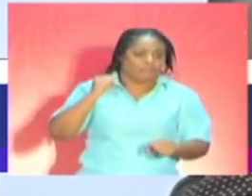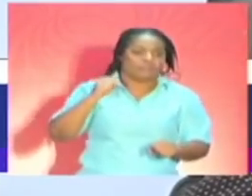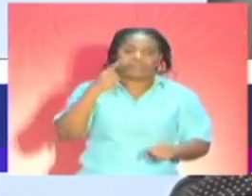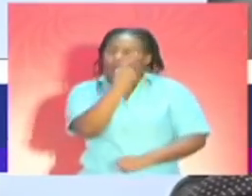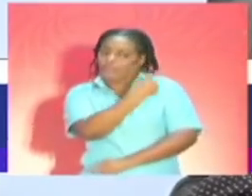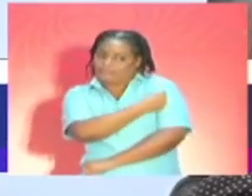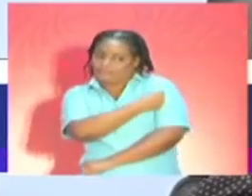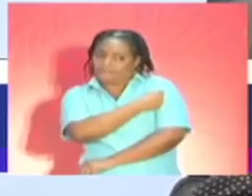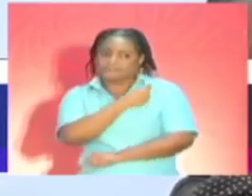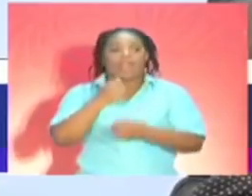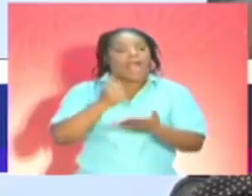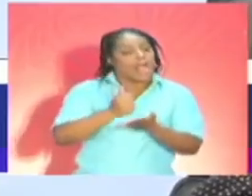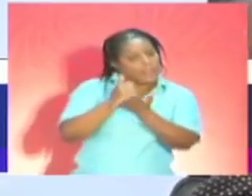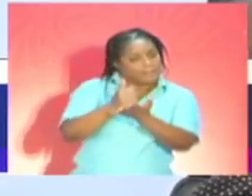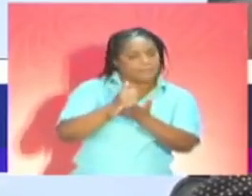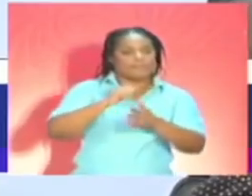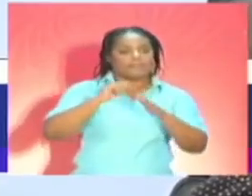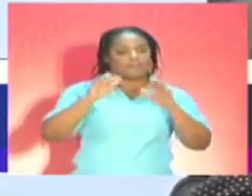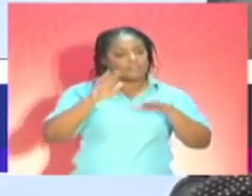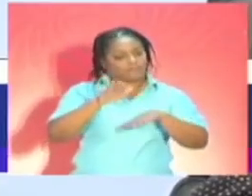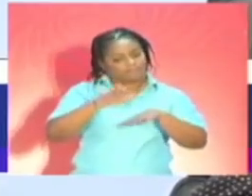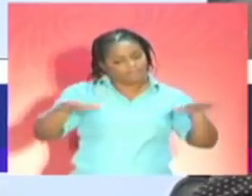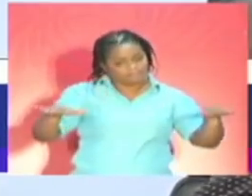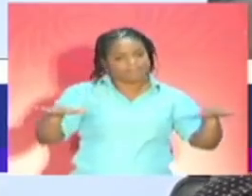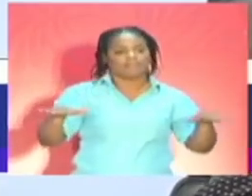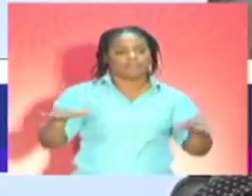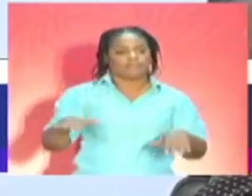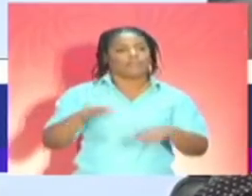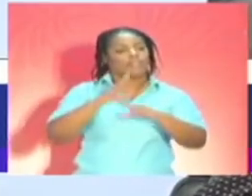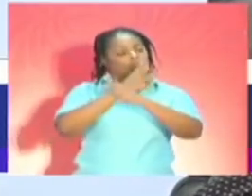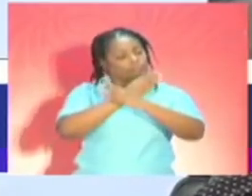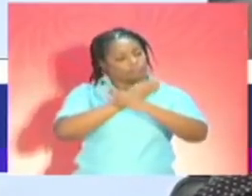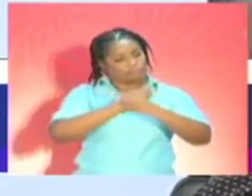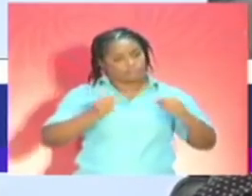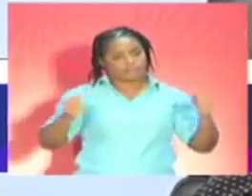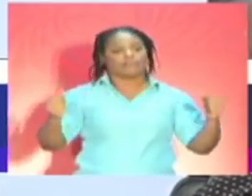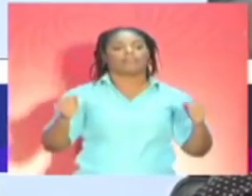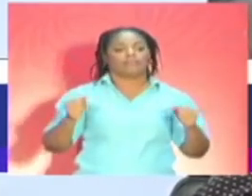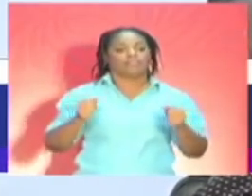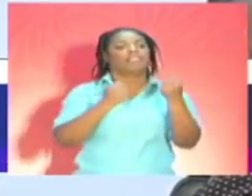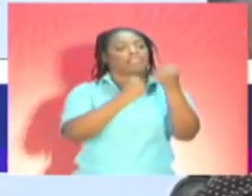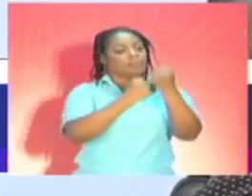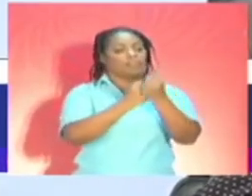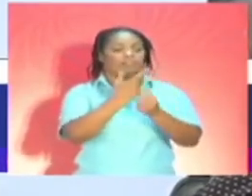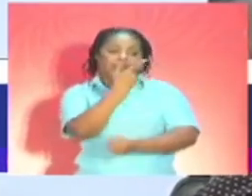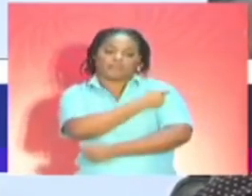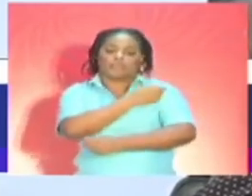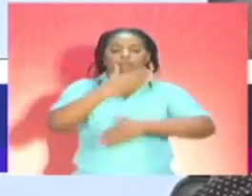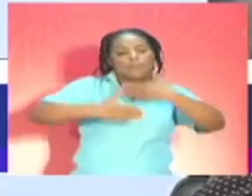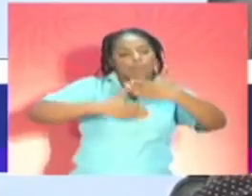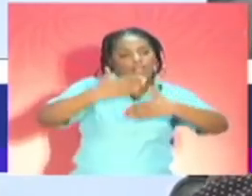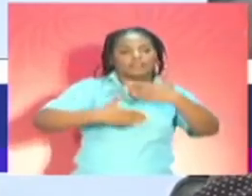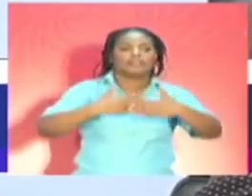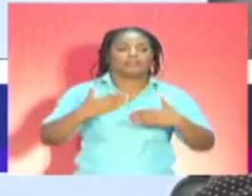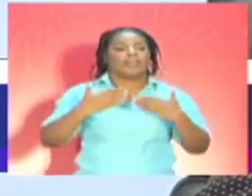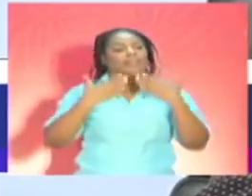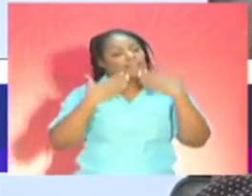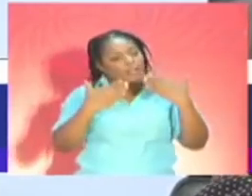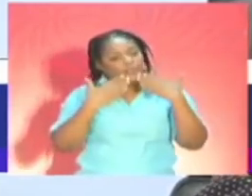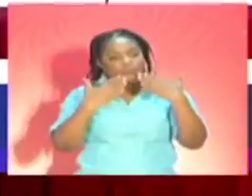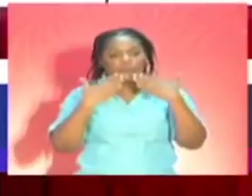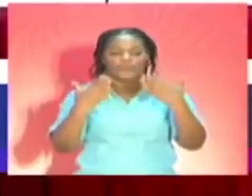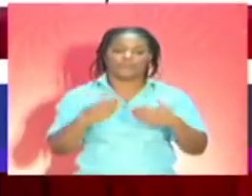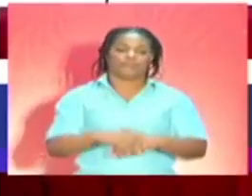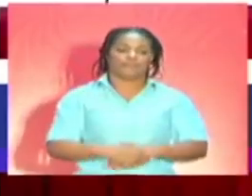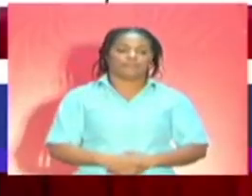for effectively supporting adolescents through the vaccination process. Thank you. And thank you